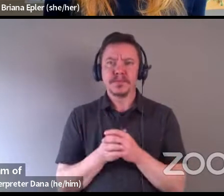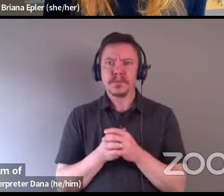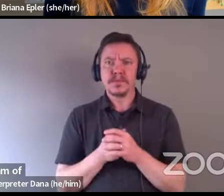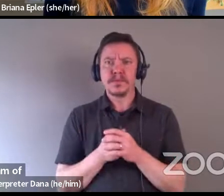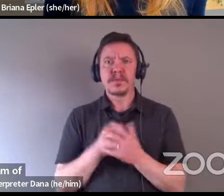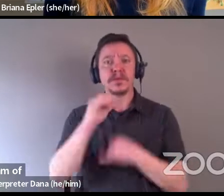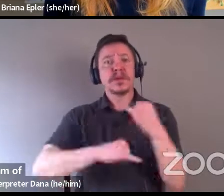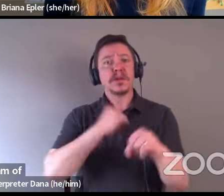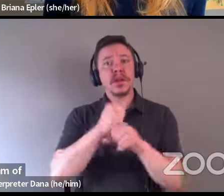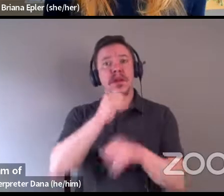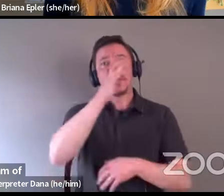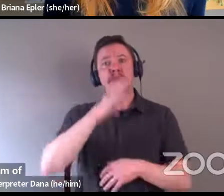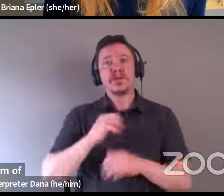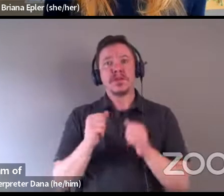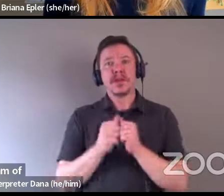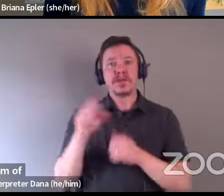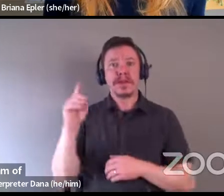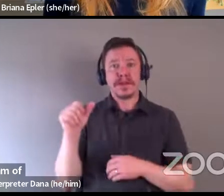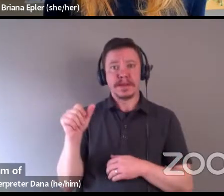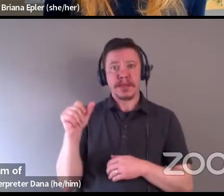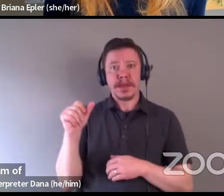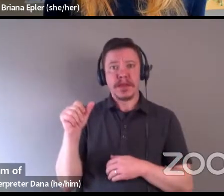Women with Disabilities,